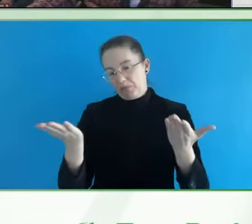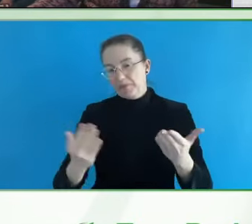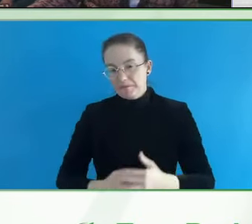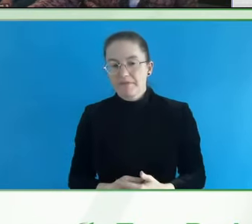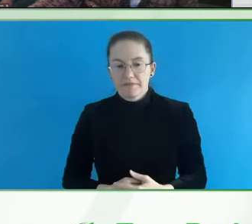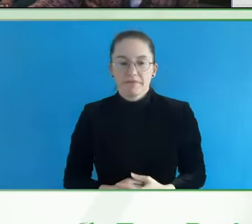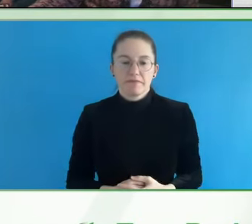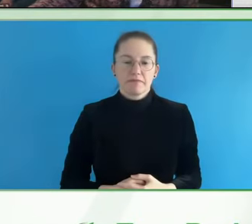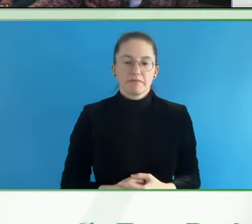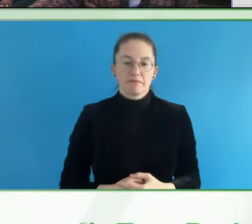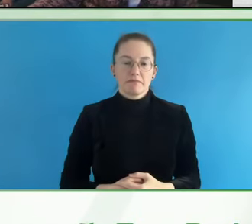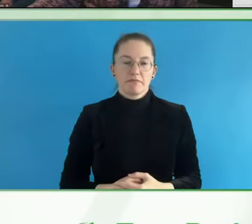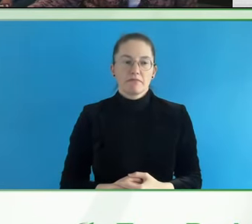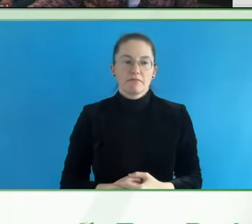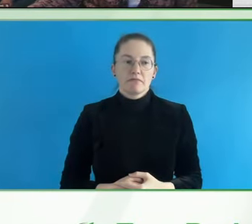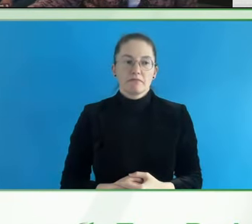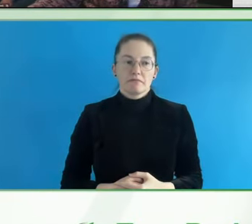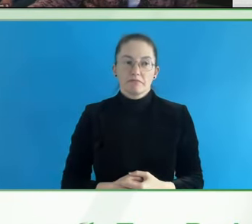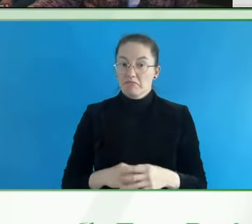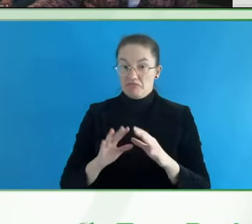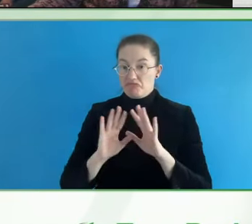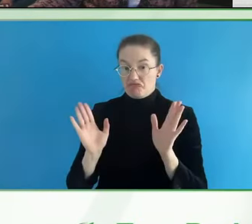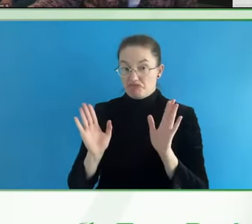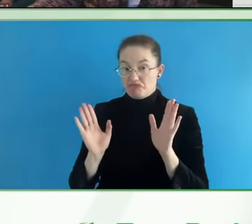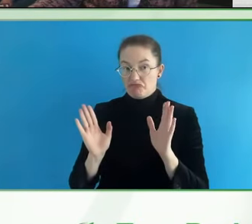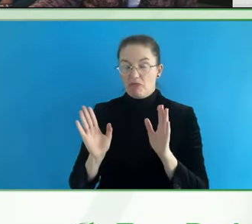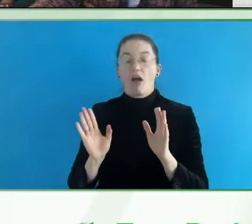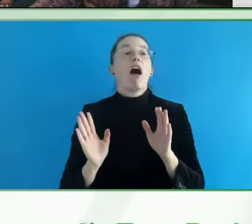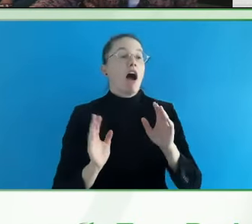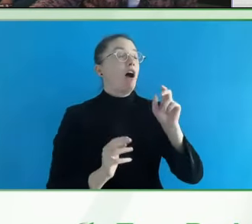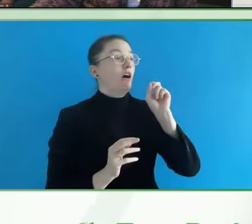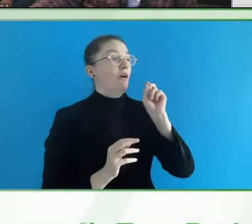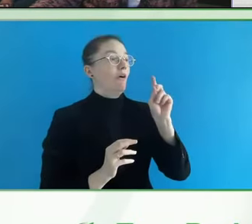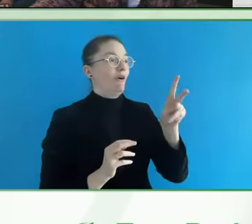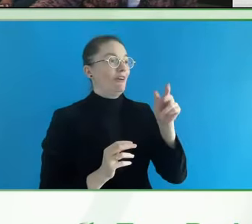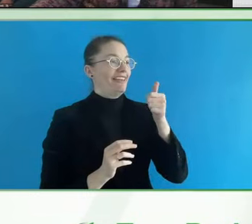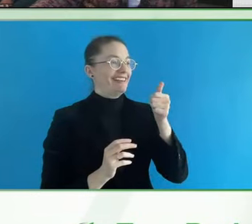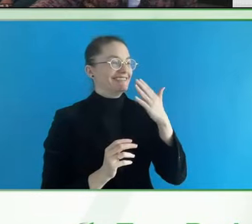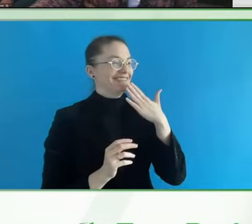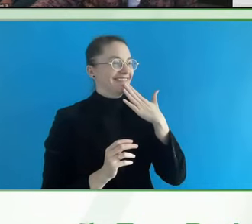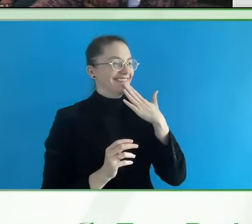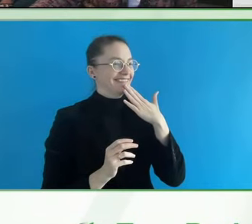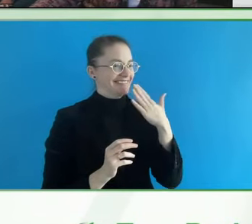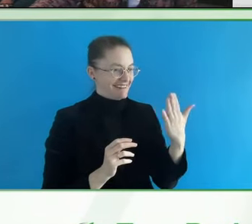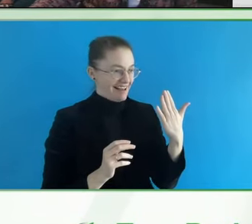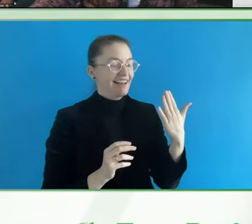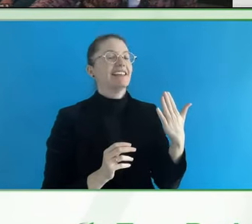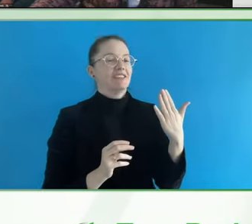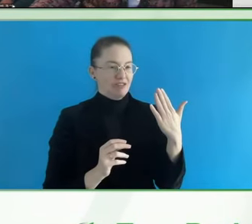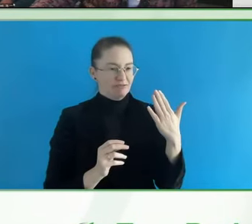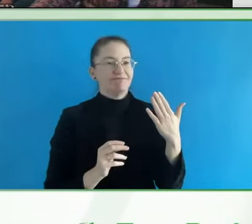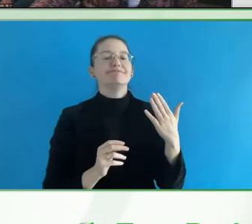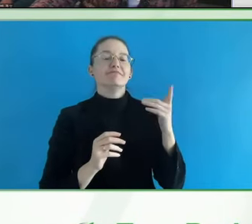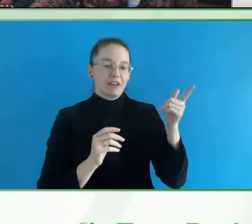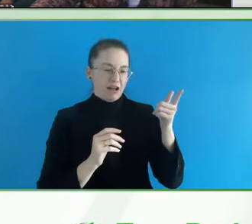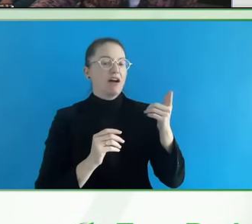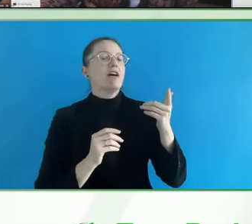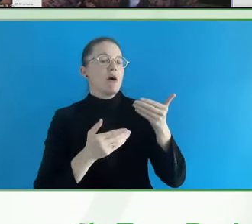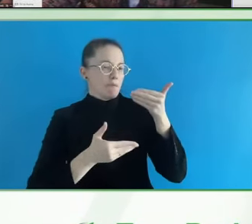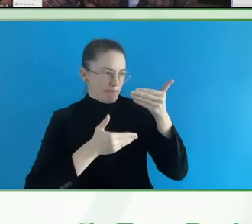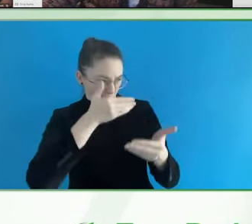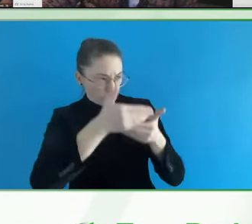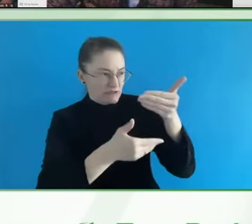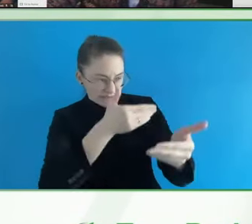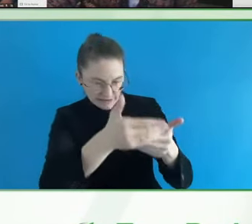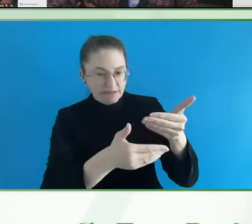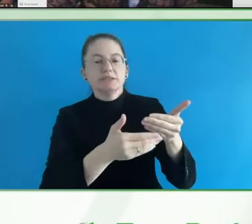That's all. Okay, thank you. So the process is monitored. Thank you. Thank you very much.